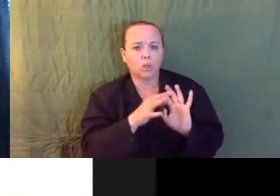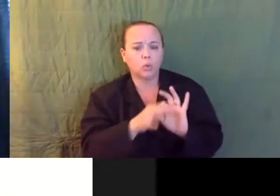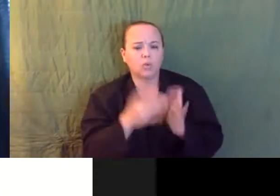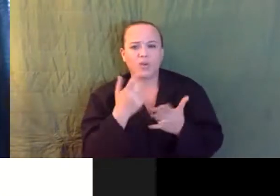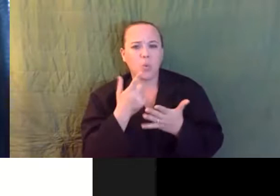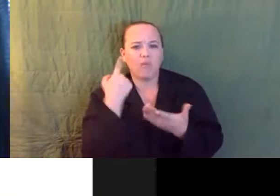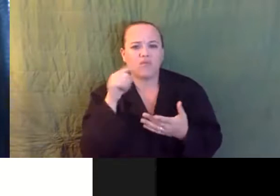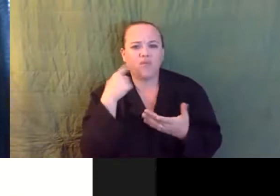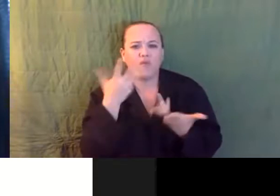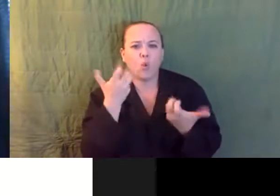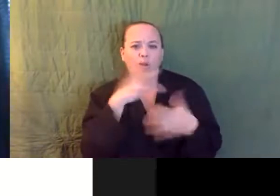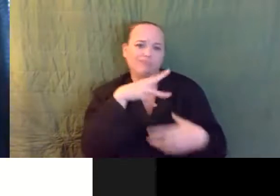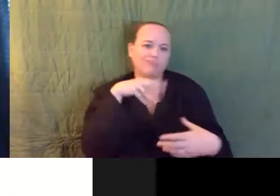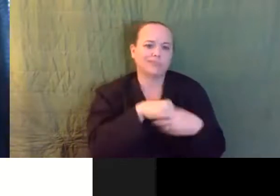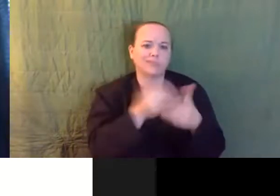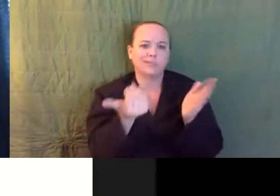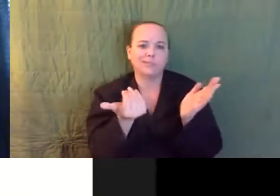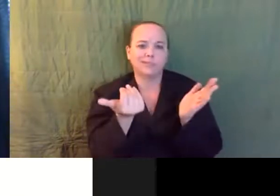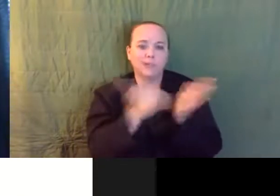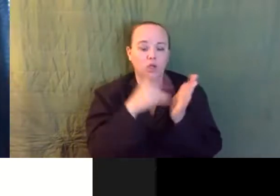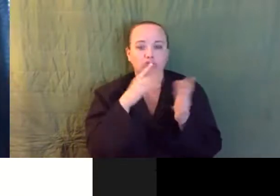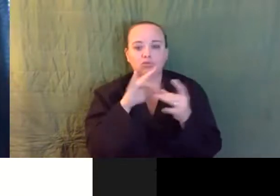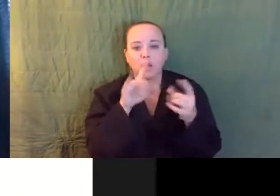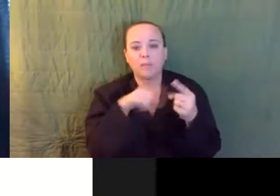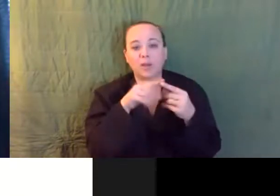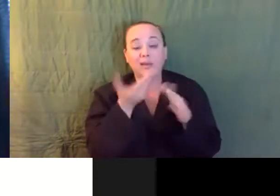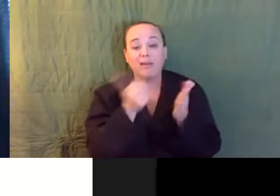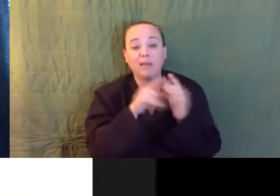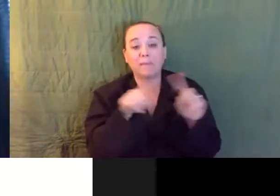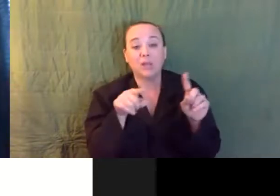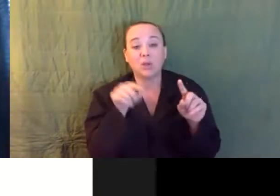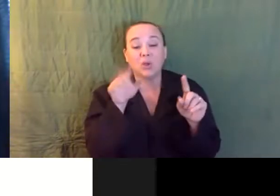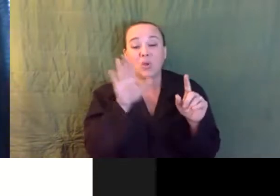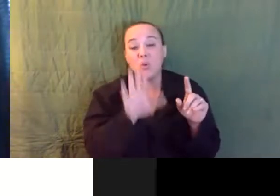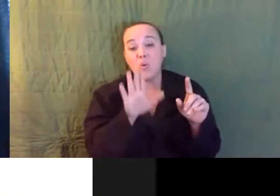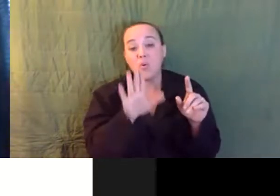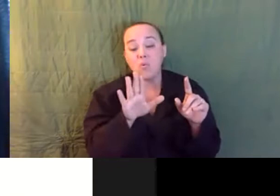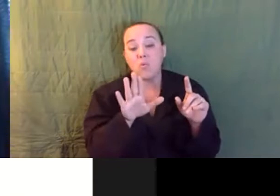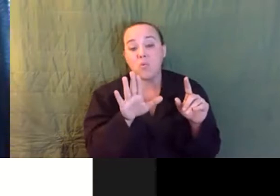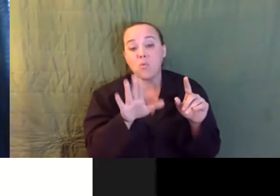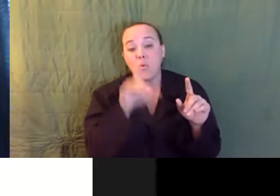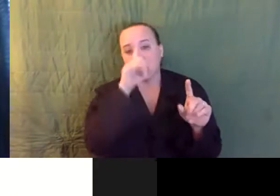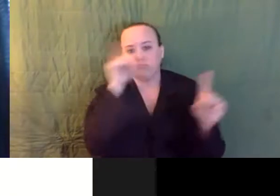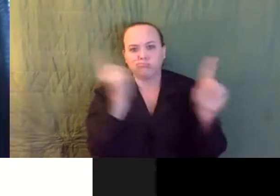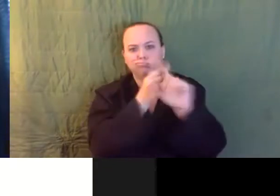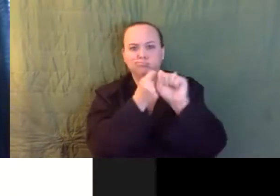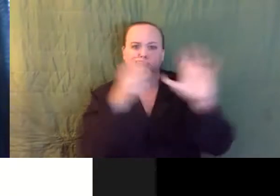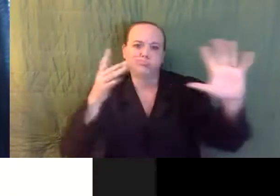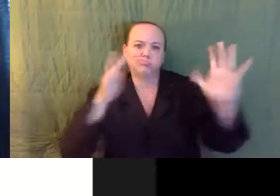you want to get involved. Again, I know you talked to us about that, but then your ambitions beyond